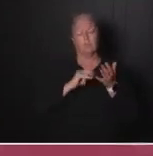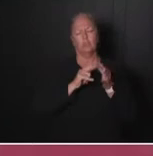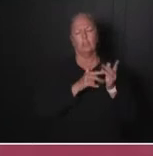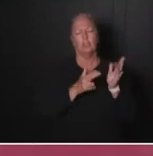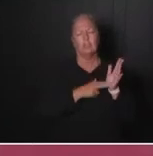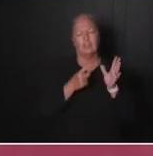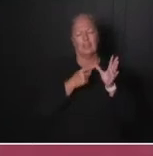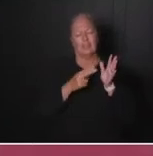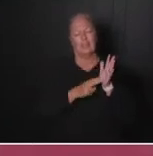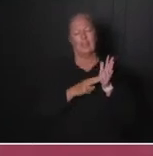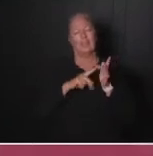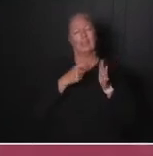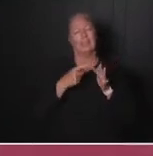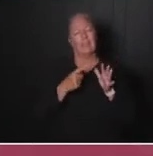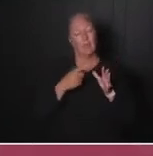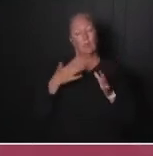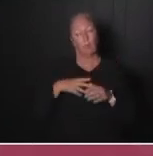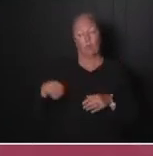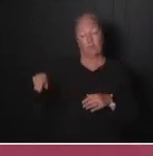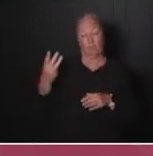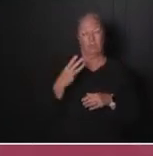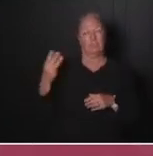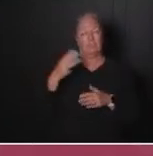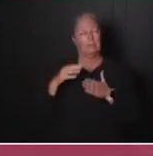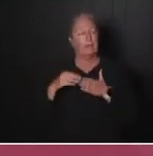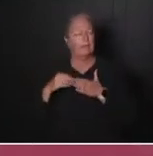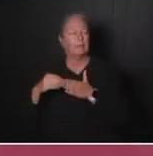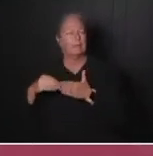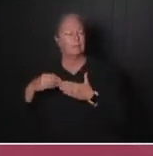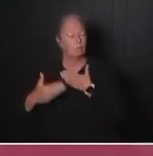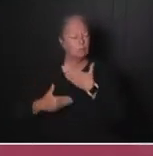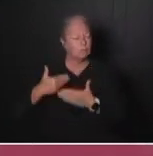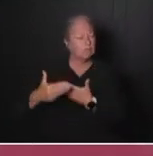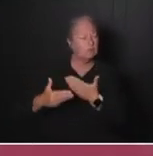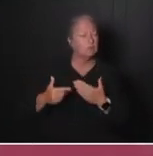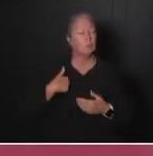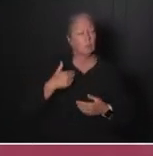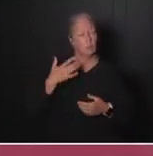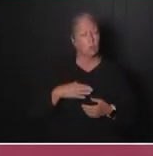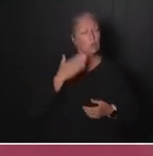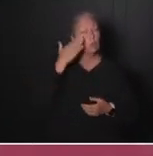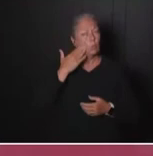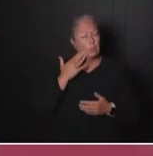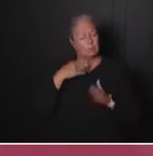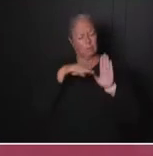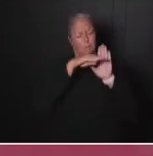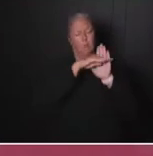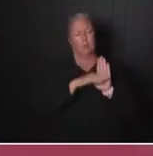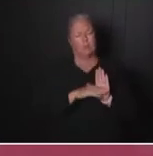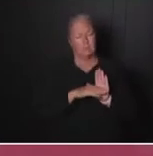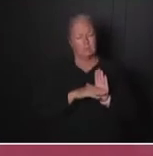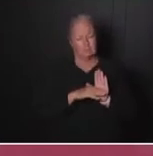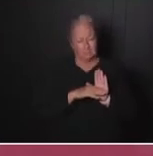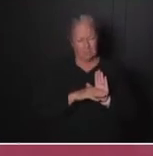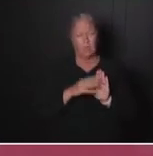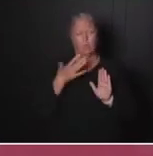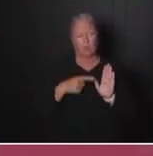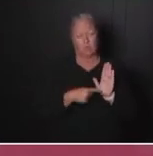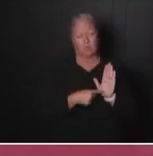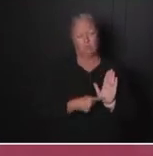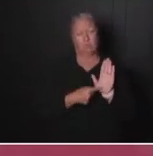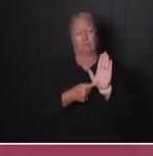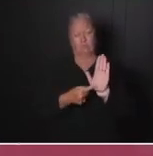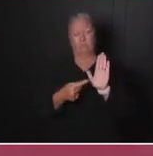Clayton and Annika Wells, to lead the process of further developing our comprehensive women's policy to take to the next